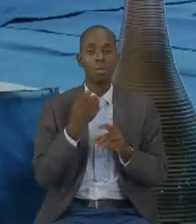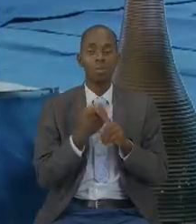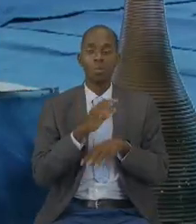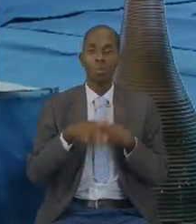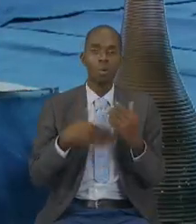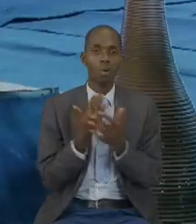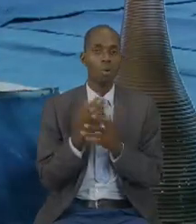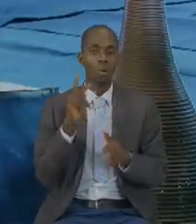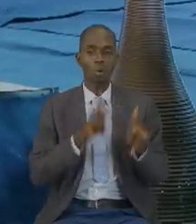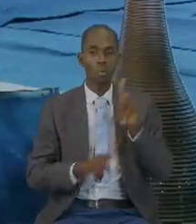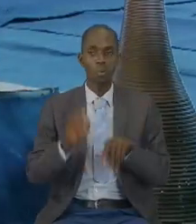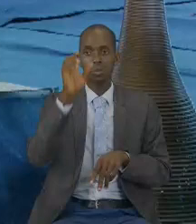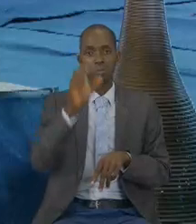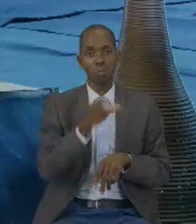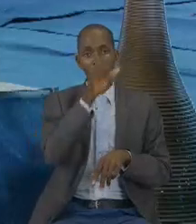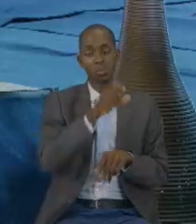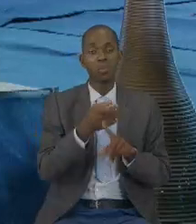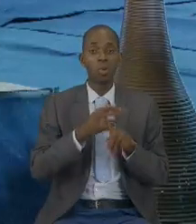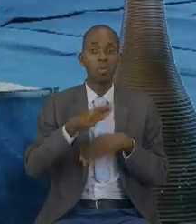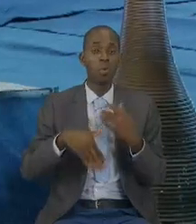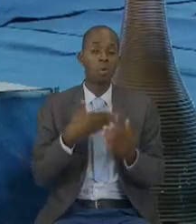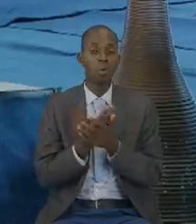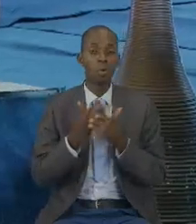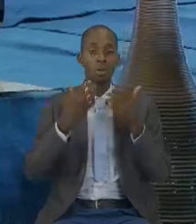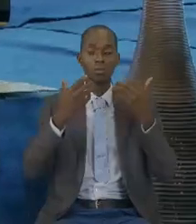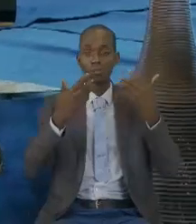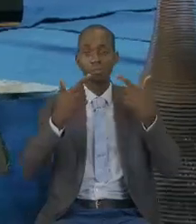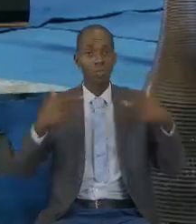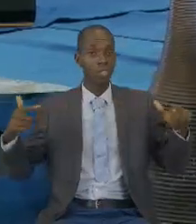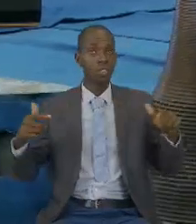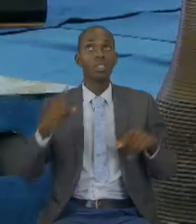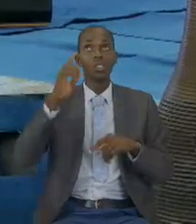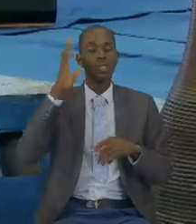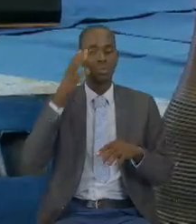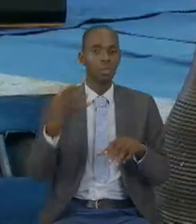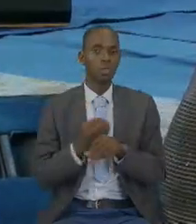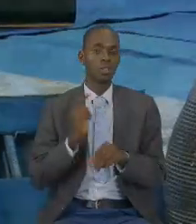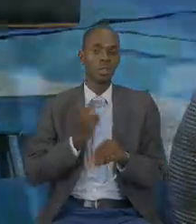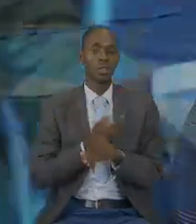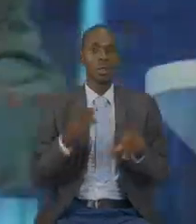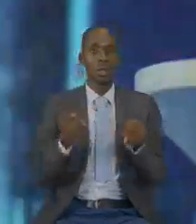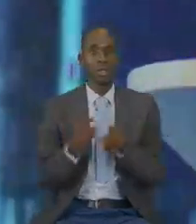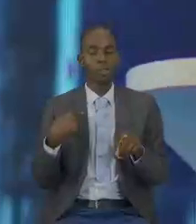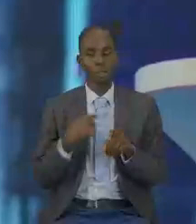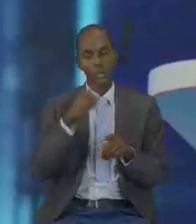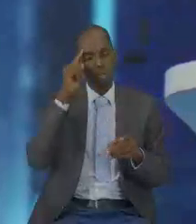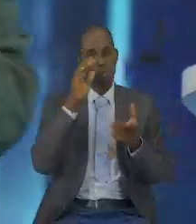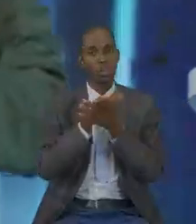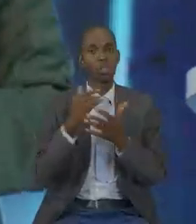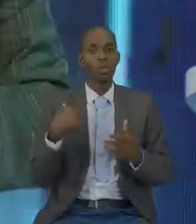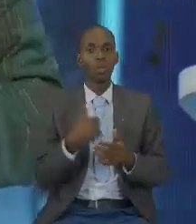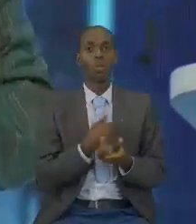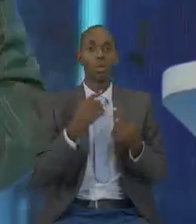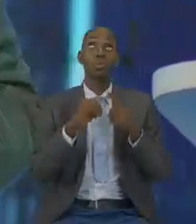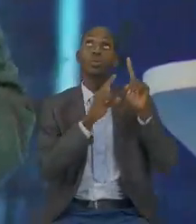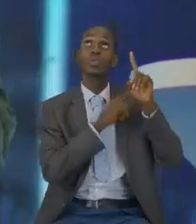people, from all languages, He will take us as we believe. As we come to the Lord, He'll bring